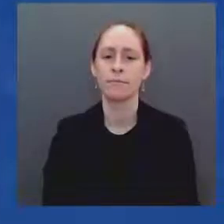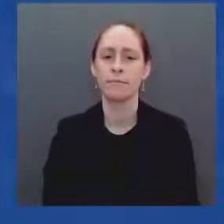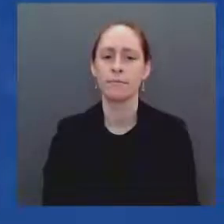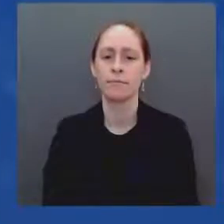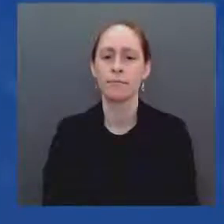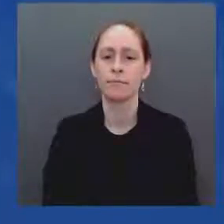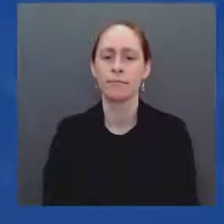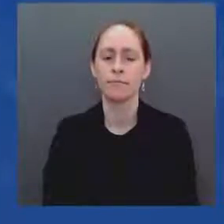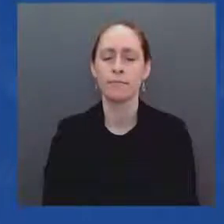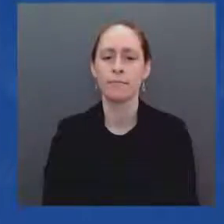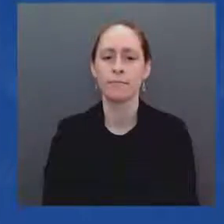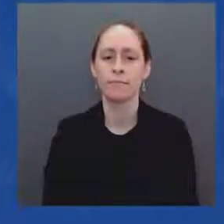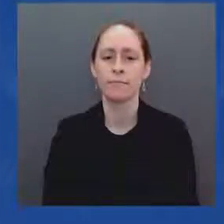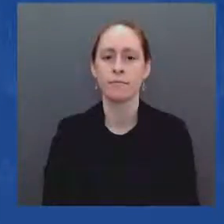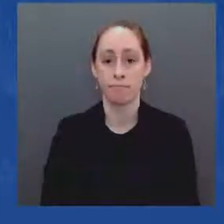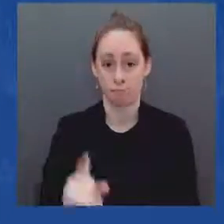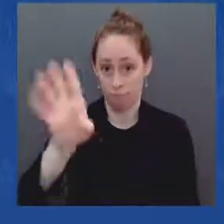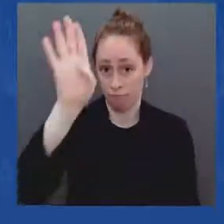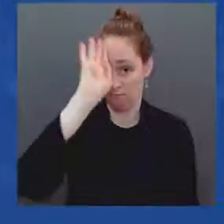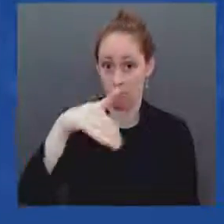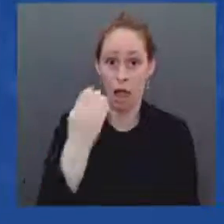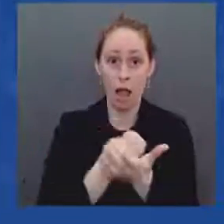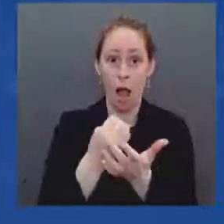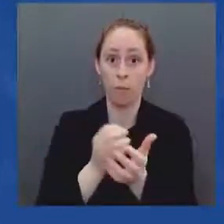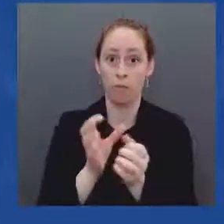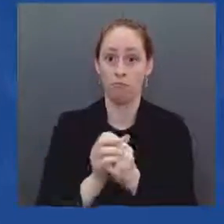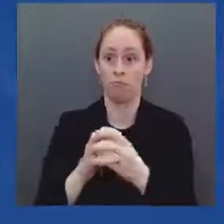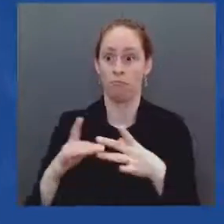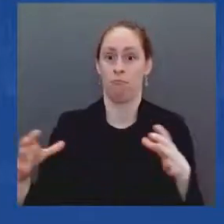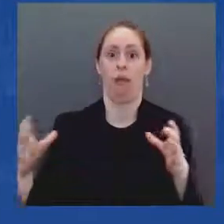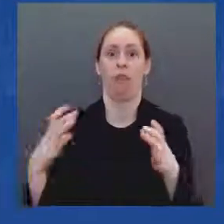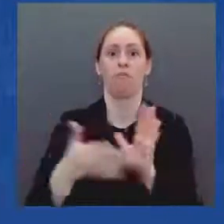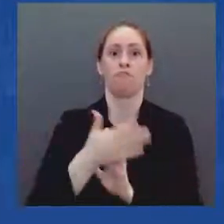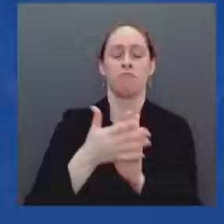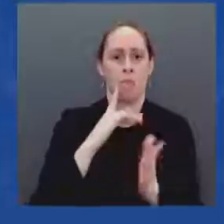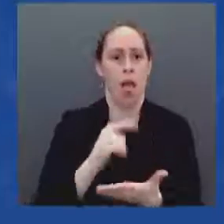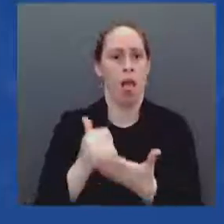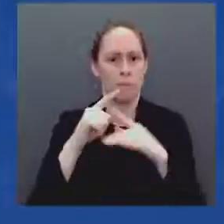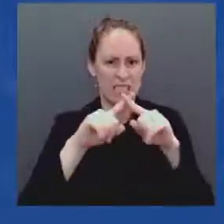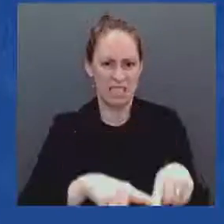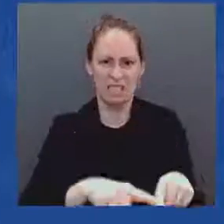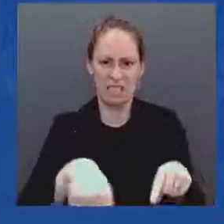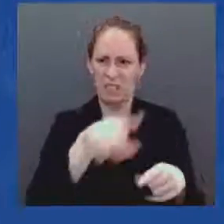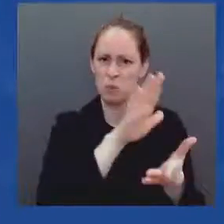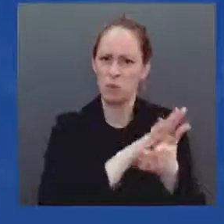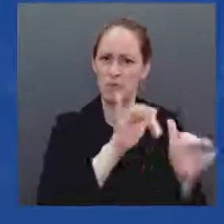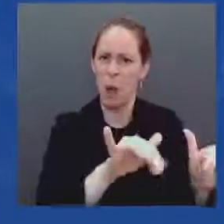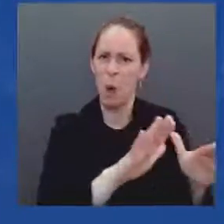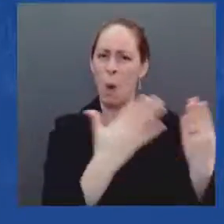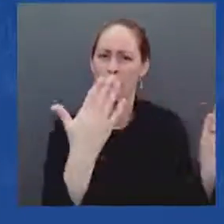that if people find they can afford child care, they get back to work as well. I think